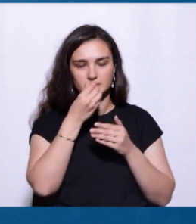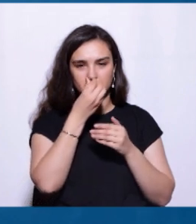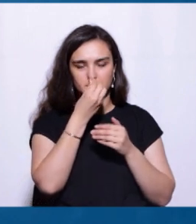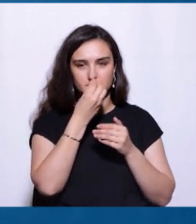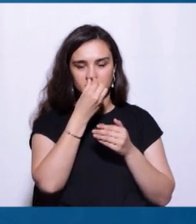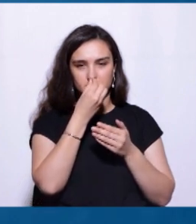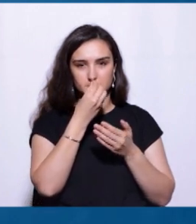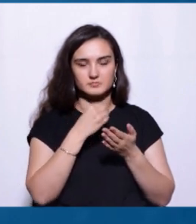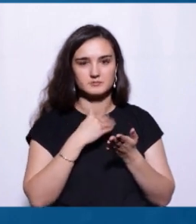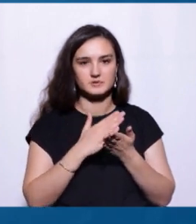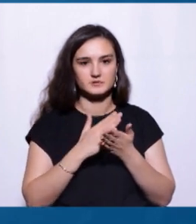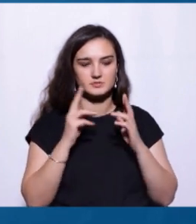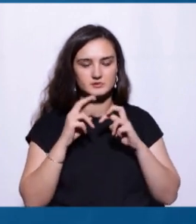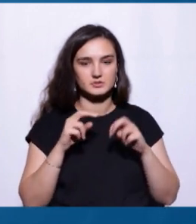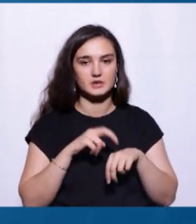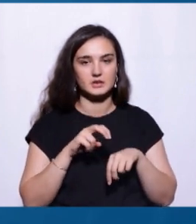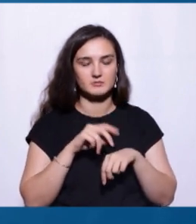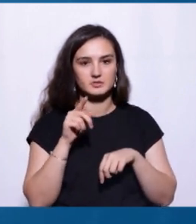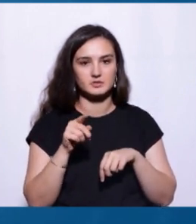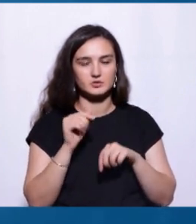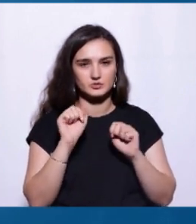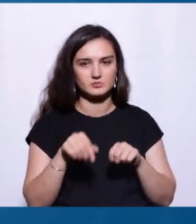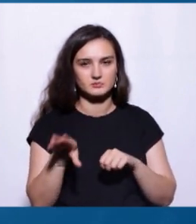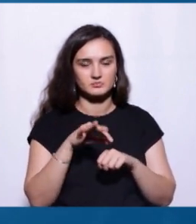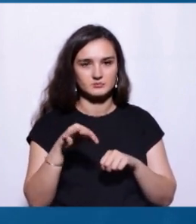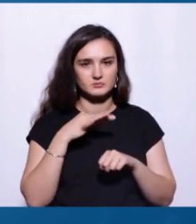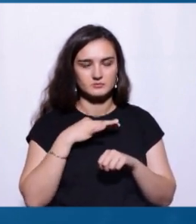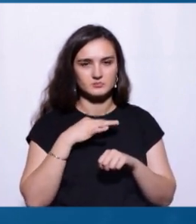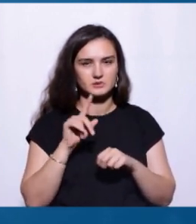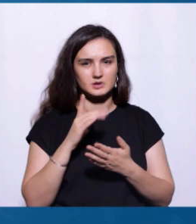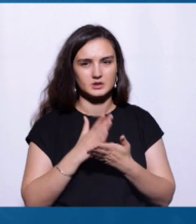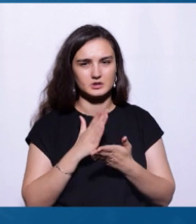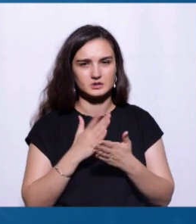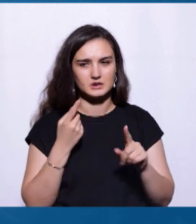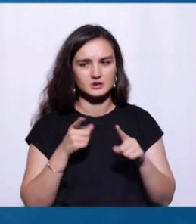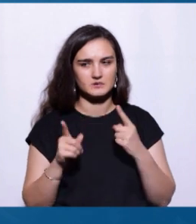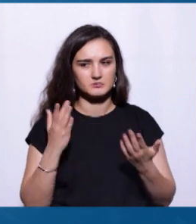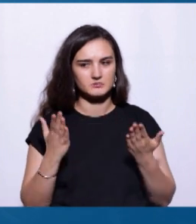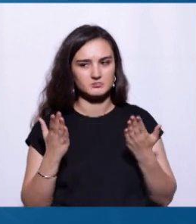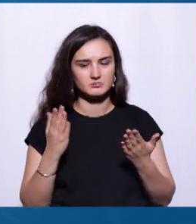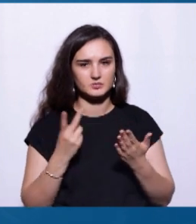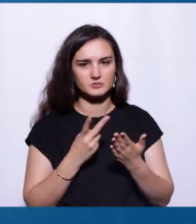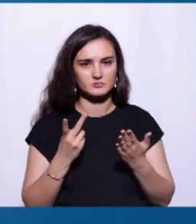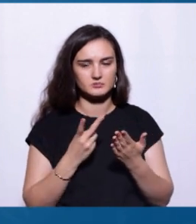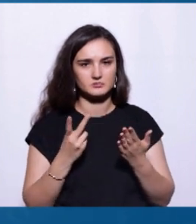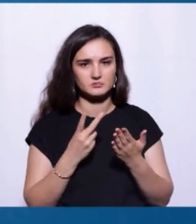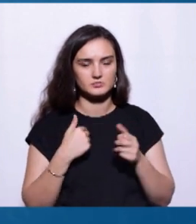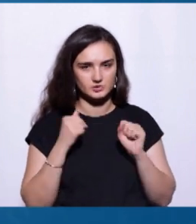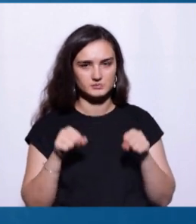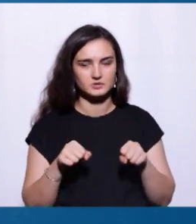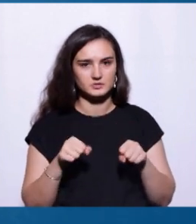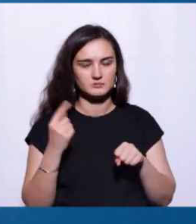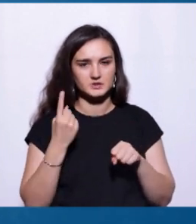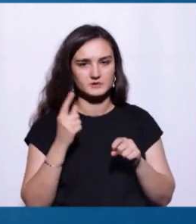I am having a regular checkup with the doctor. Can you please tell us what is the difference between these two? I can, Miss Sophie.